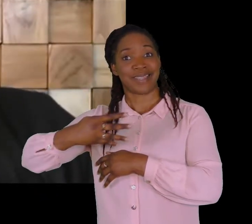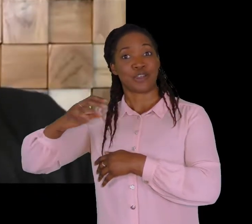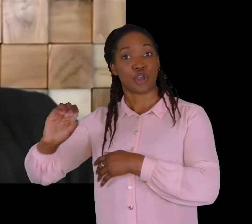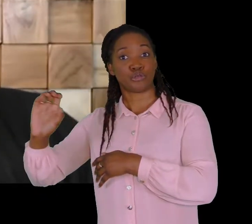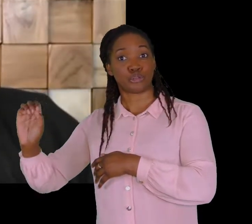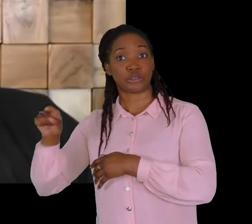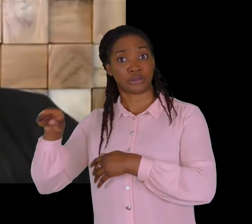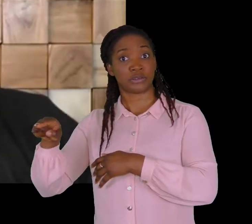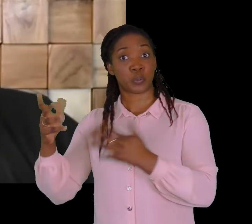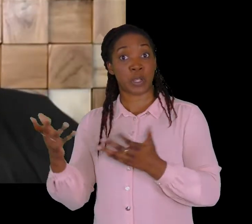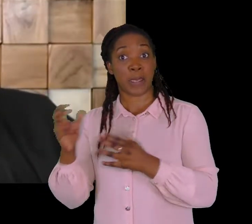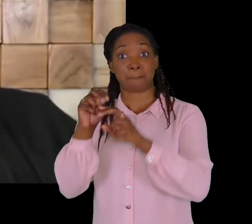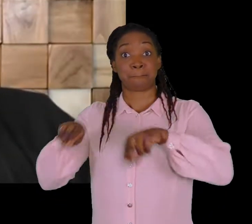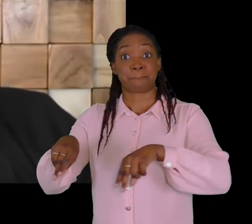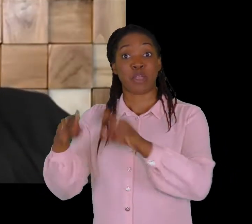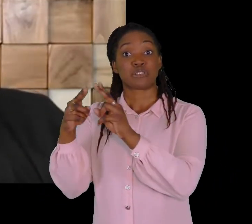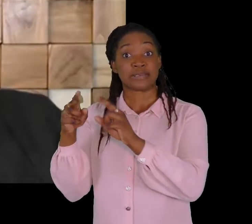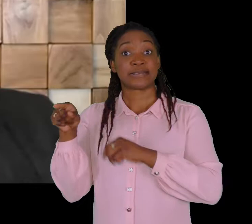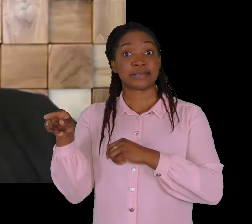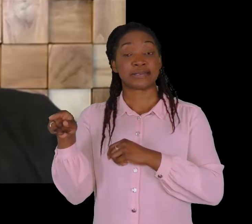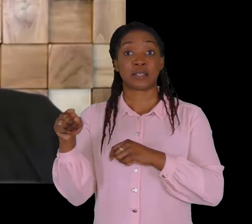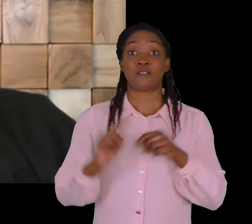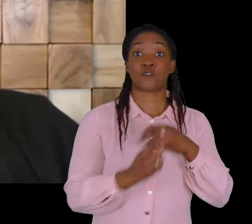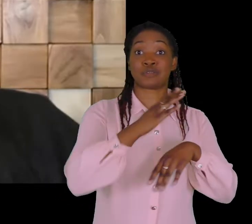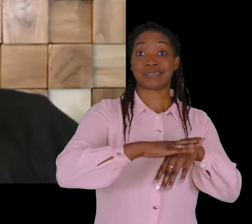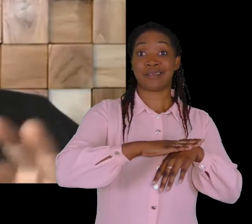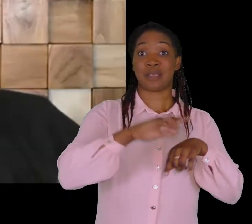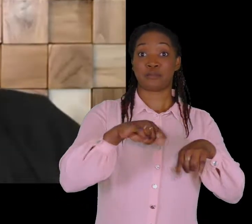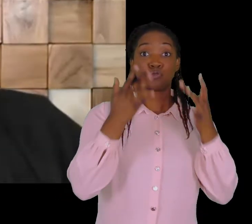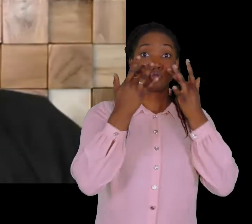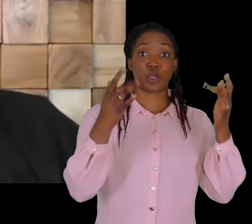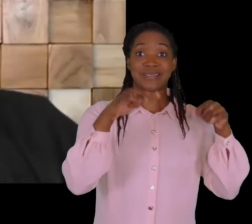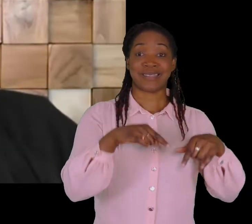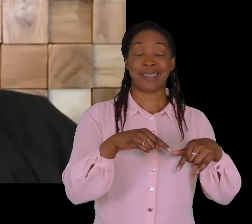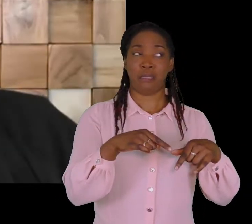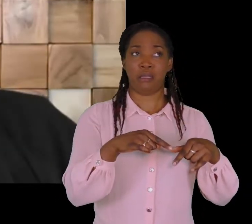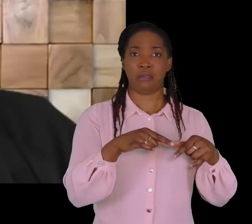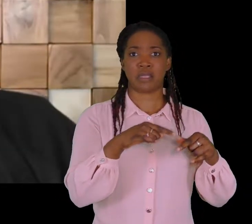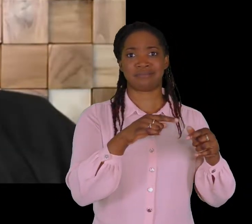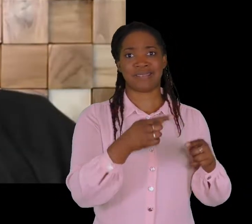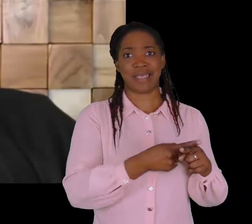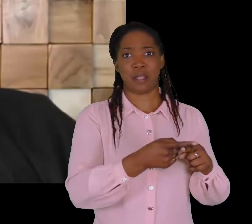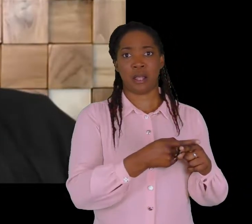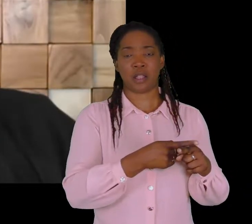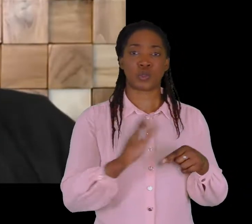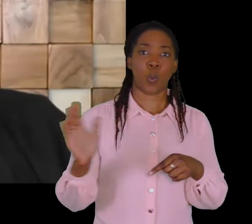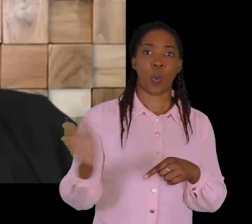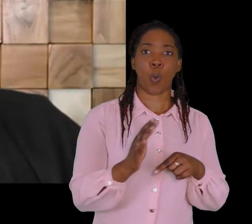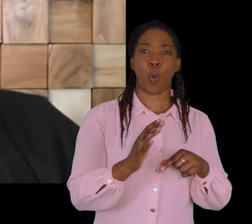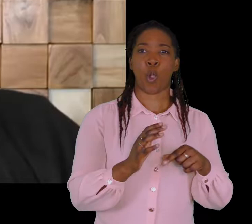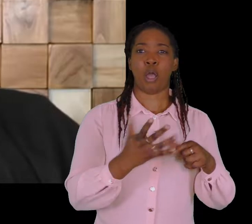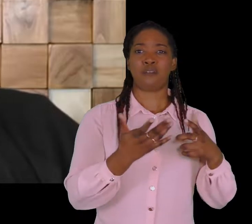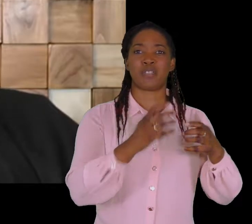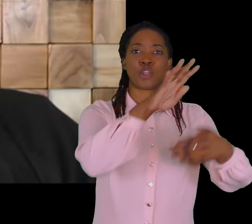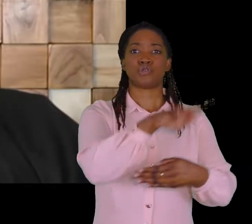World Exposition in Paris, showing for the first time in the UK, the exhibition showed for the first time in the UK, all